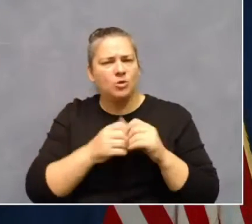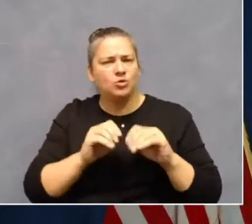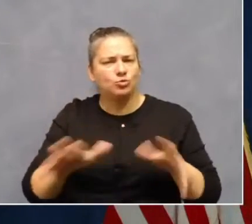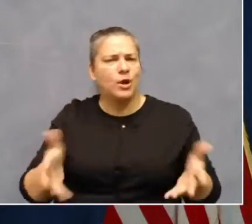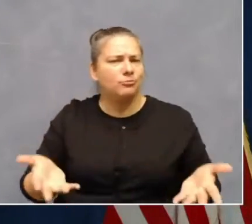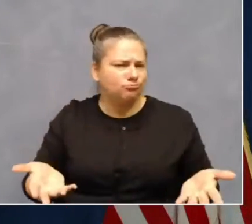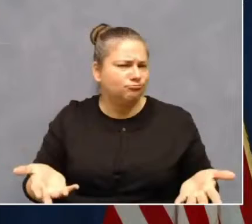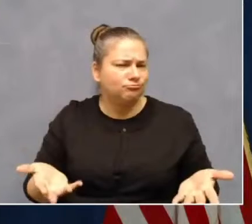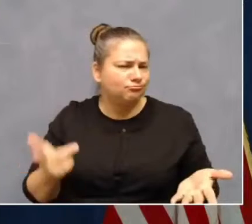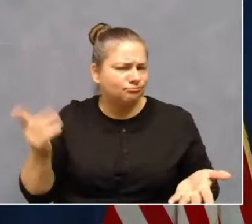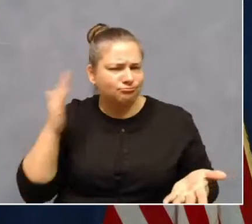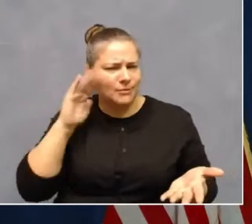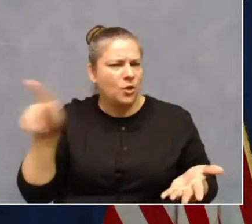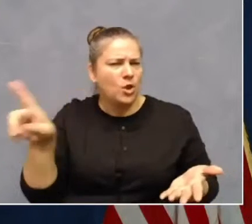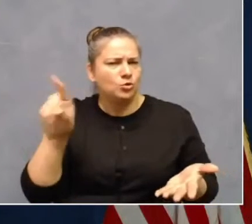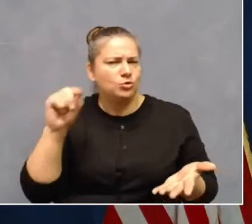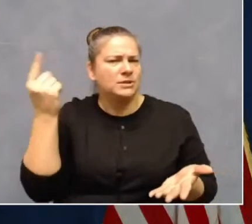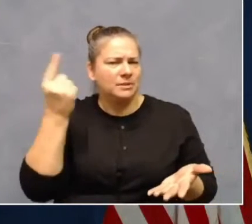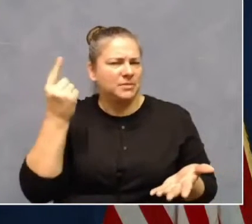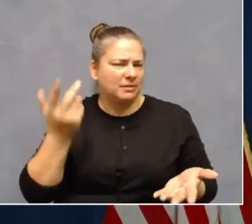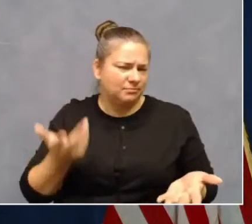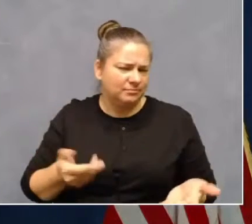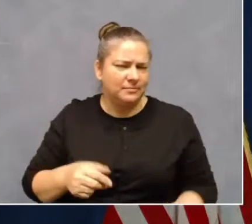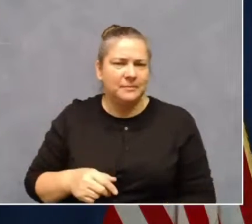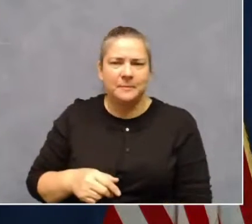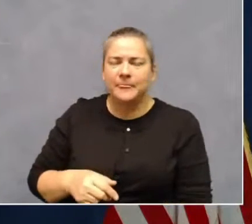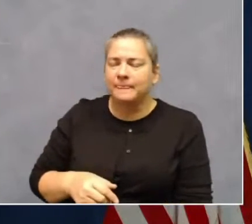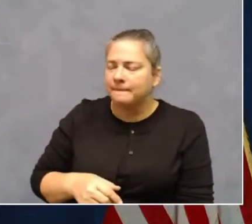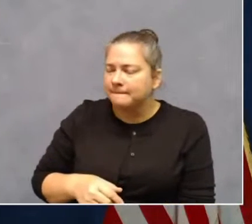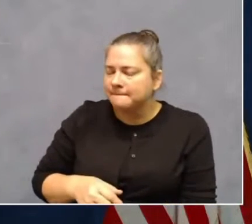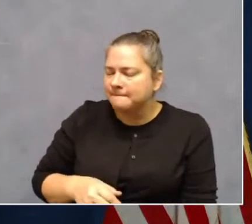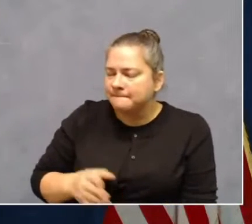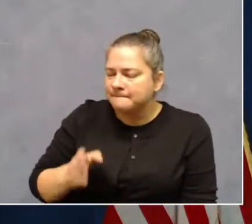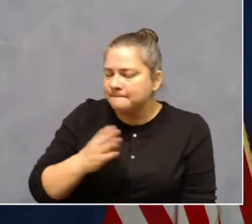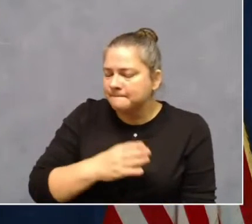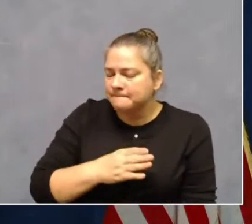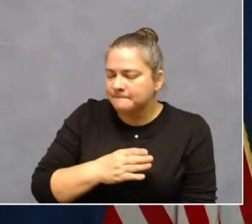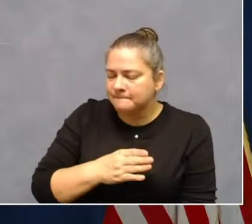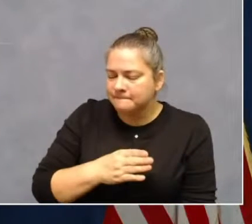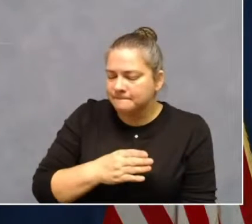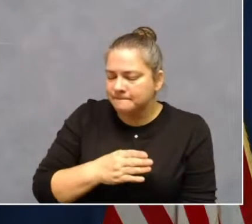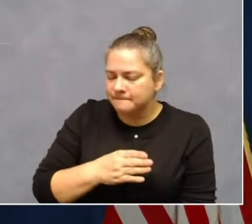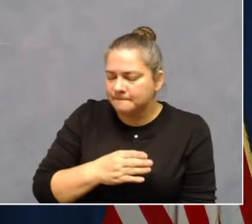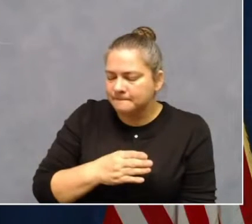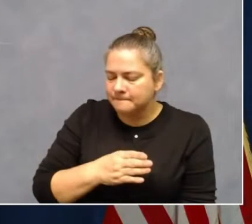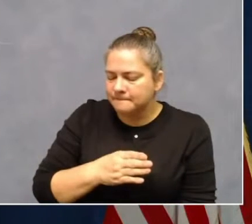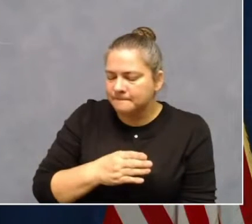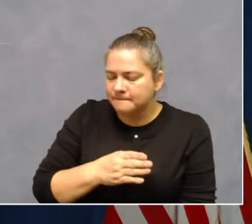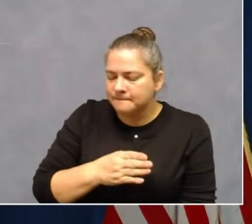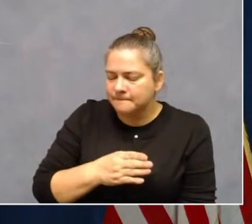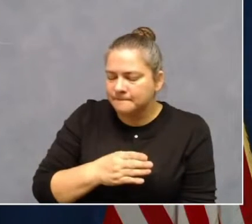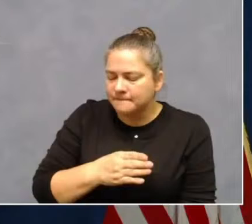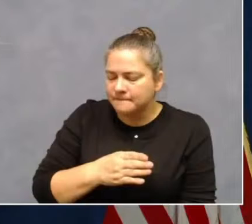up their efforts. Debbie? Rapid tests, the feds are shifting incentive where they'll be used and